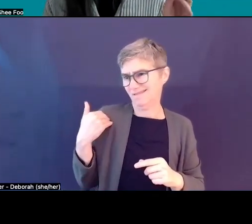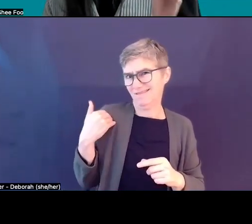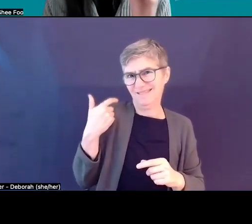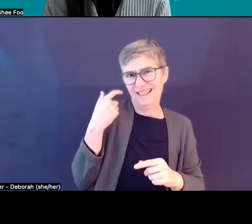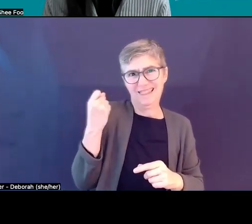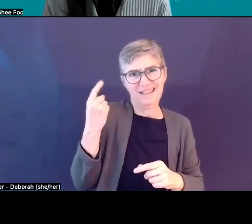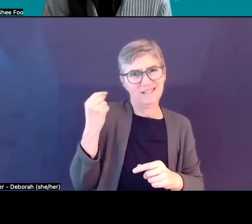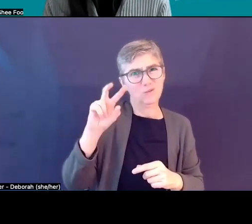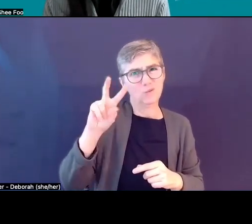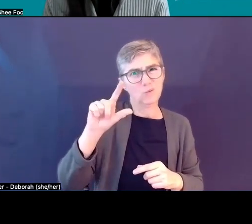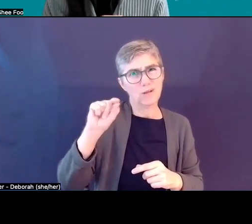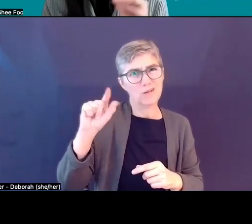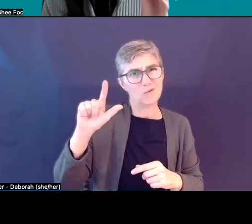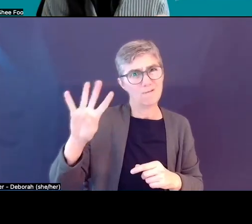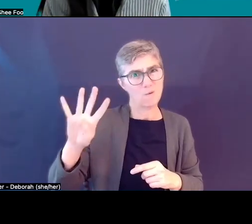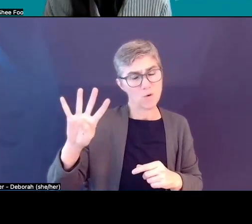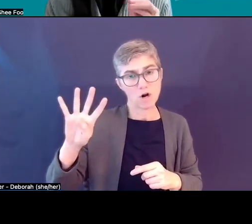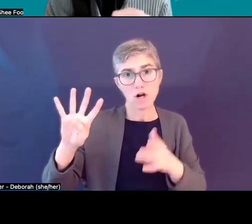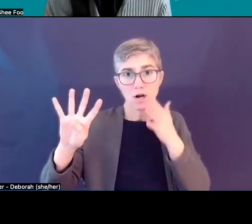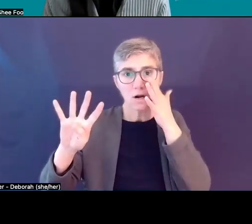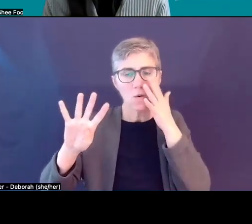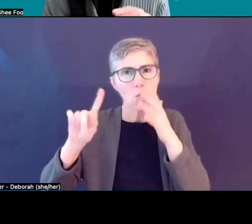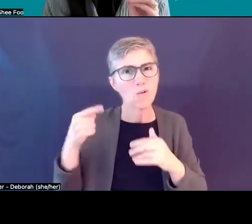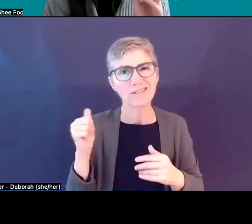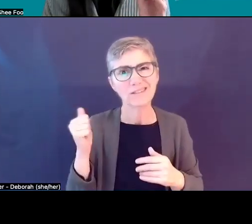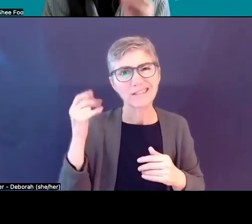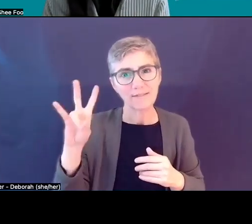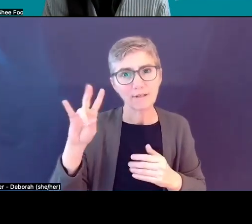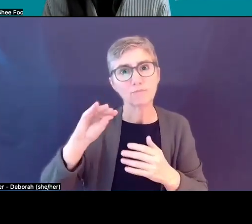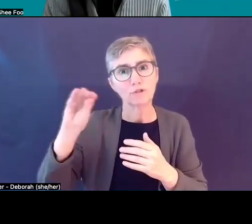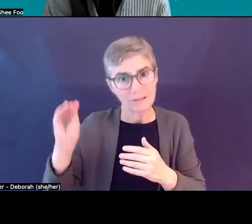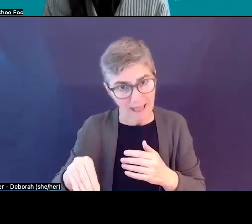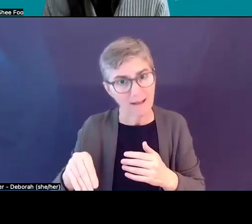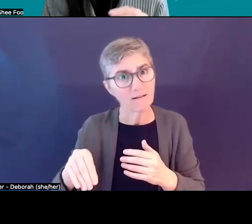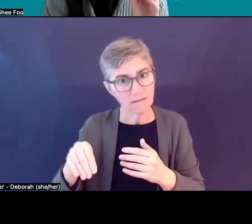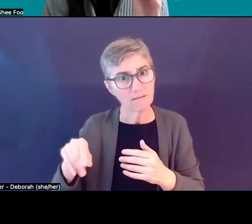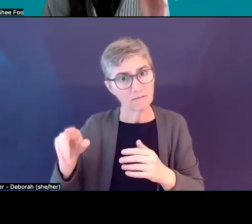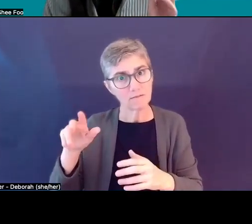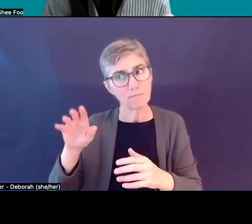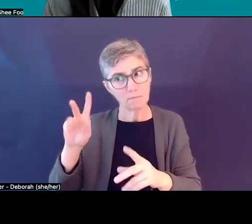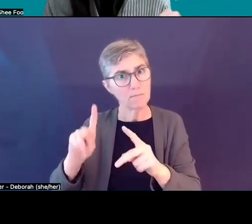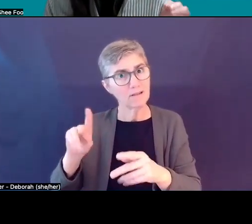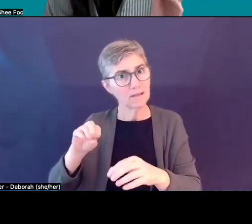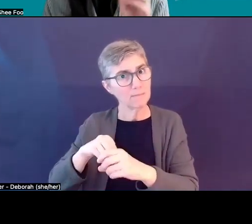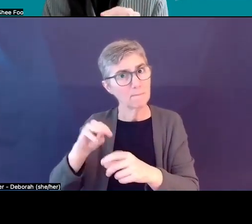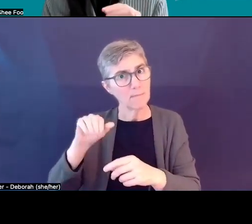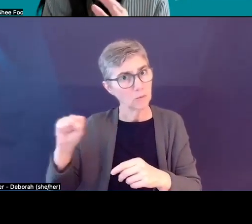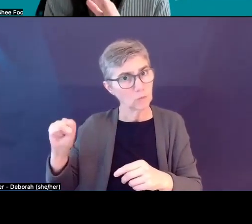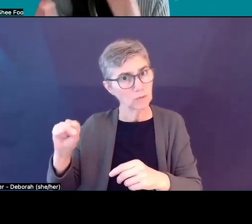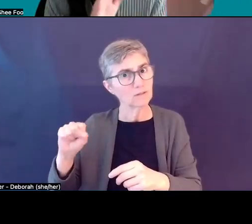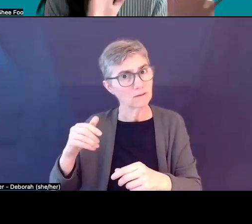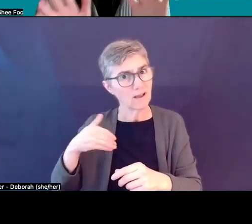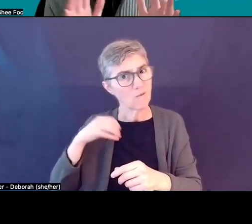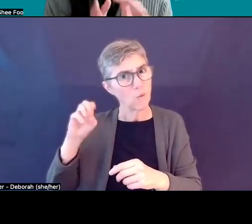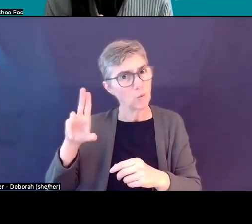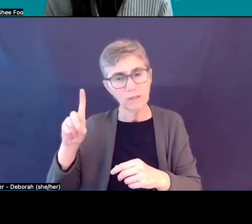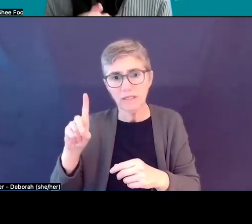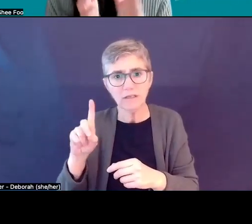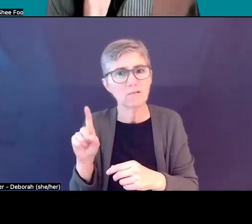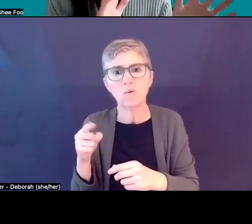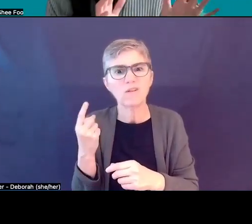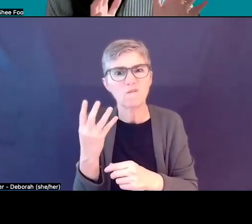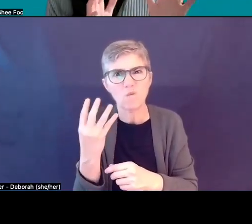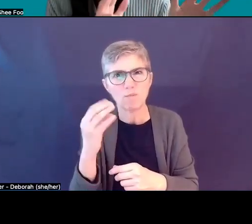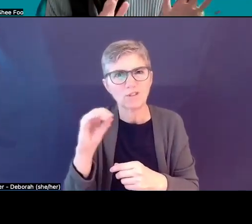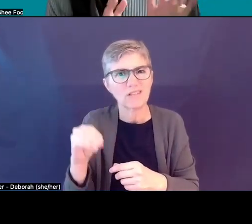about 17% of the Massachusetts residents with opioid use disorder received buprenorphine or methadone, about